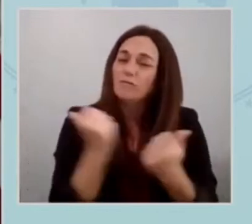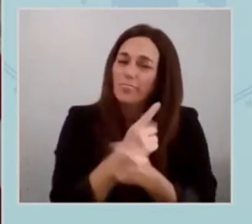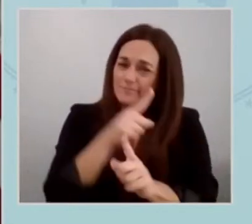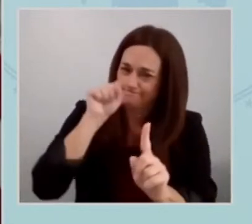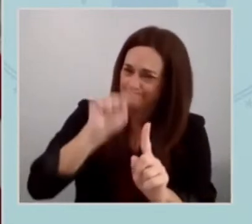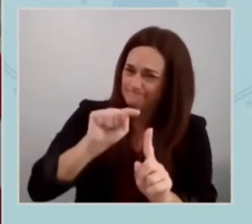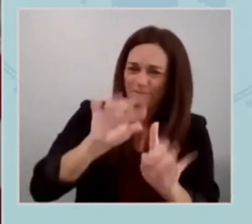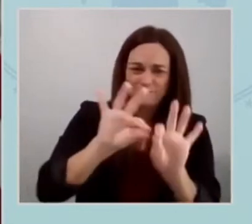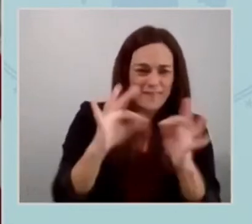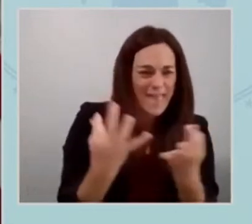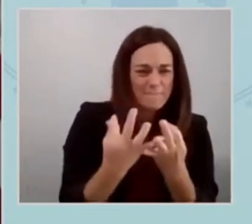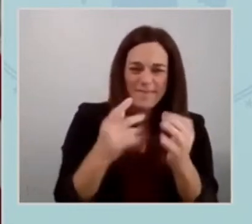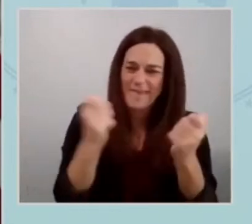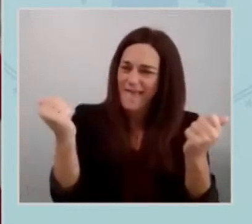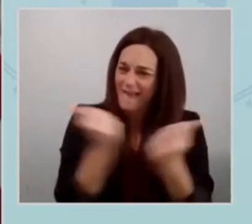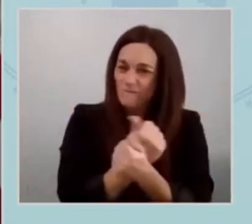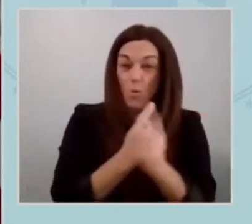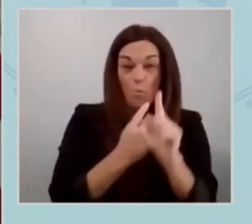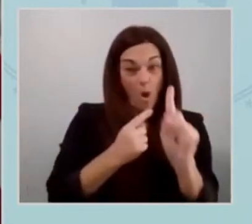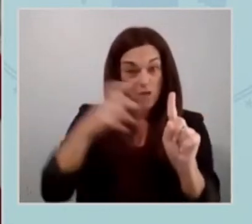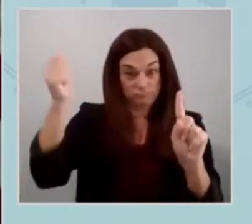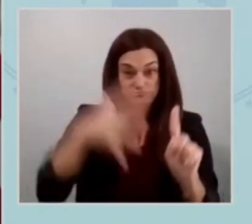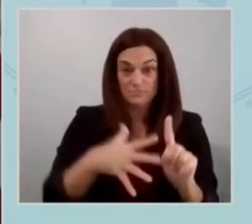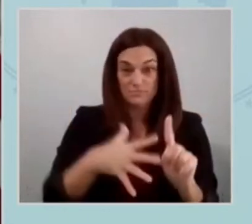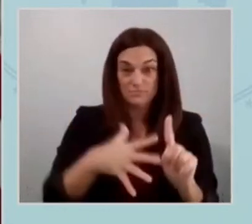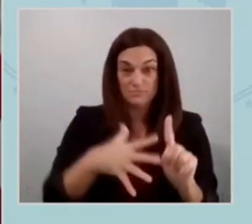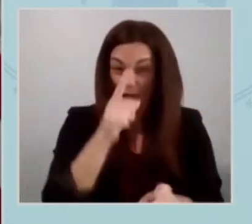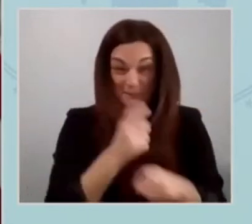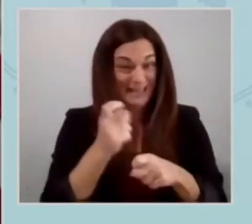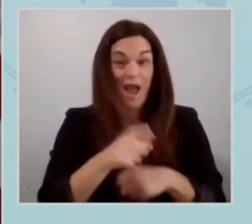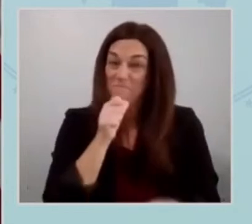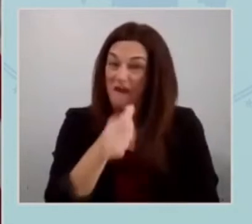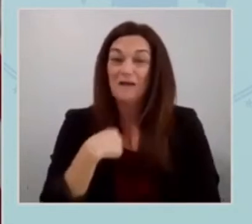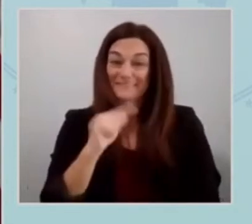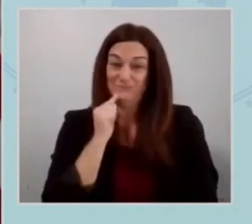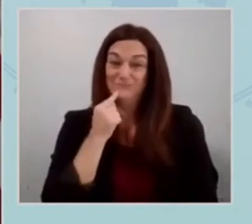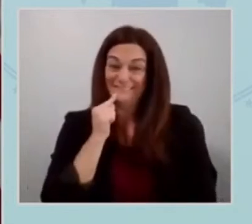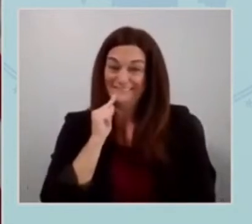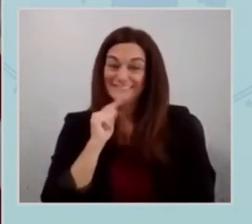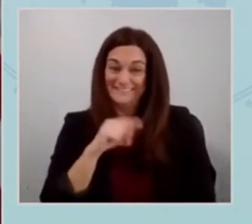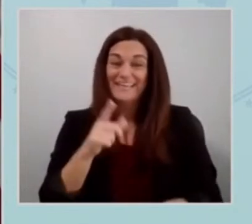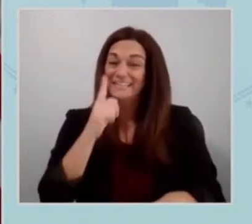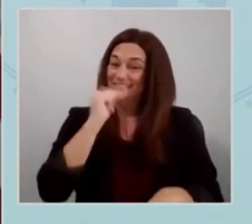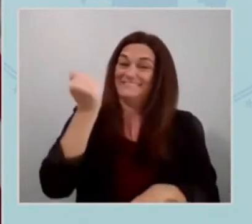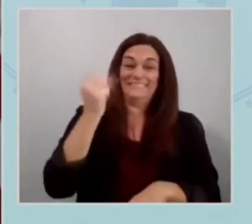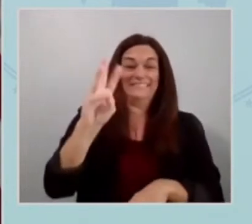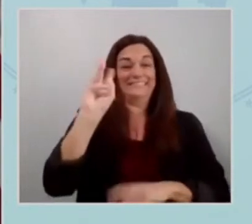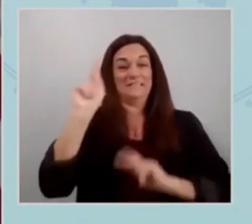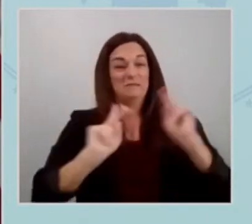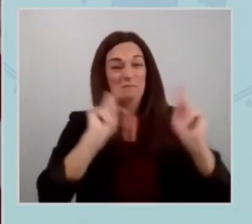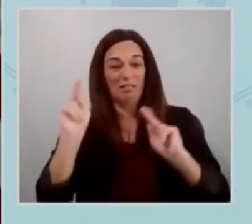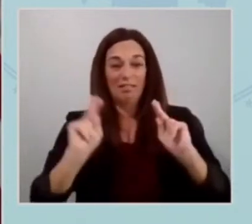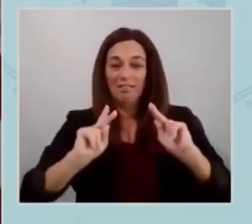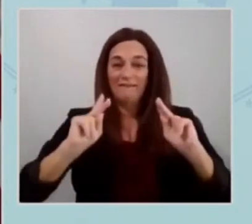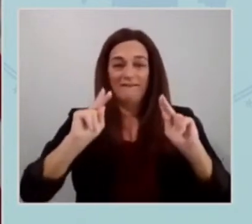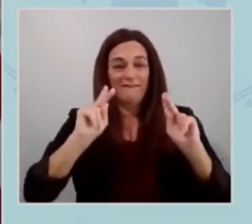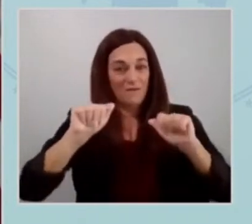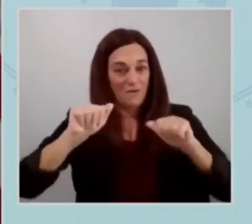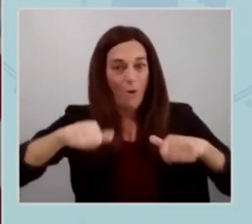Barack used to kid me about it. I mean, everything for me is family, beginning, middle, and end. When one comes, everybody comes. You think I'm joking? I'm